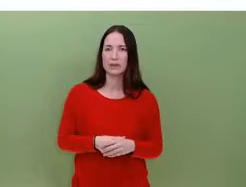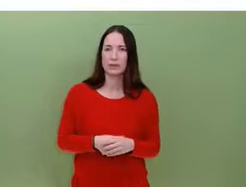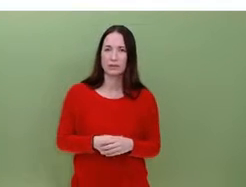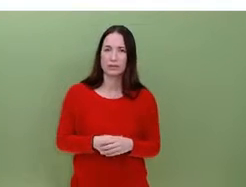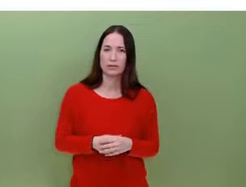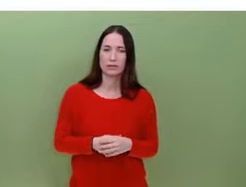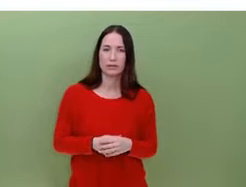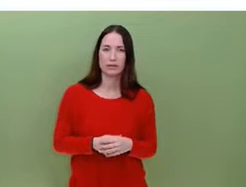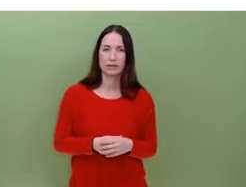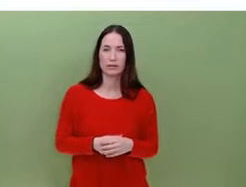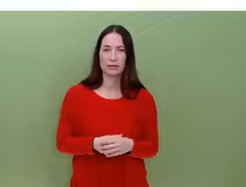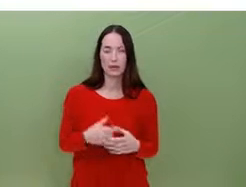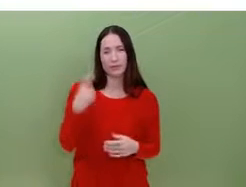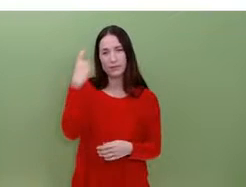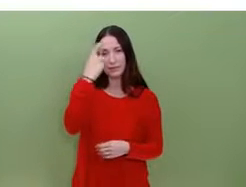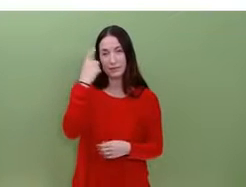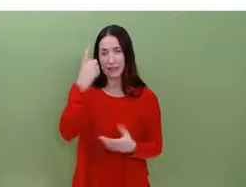Where are we now?